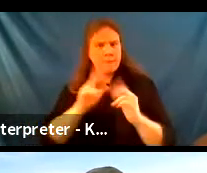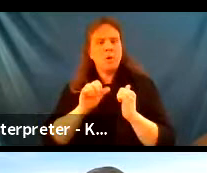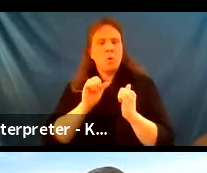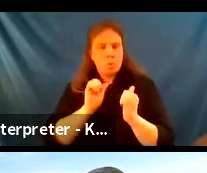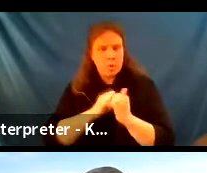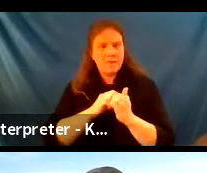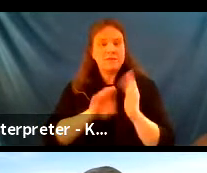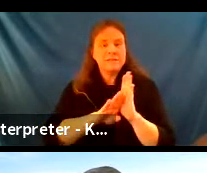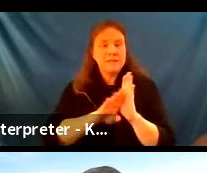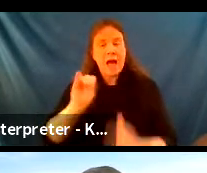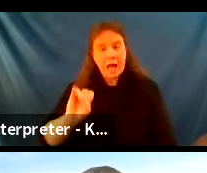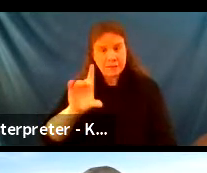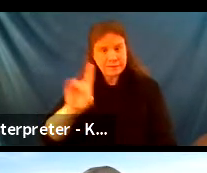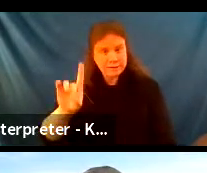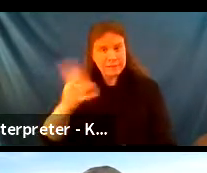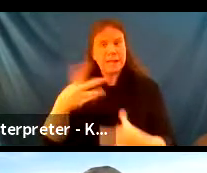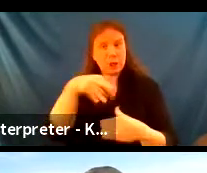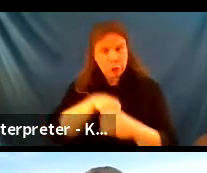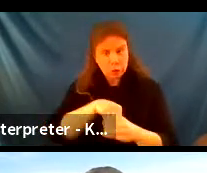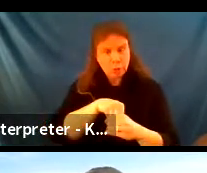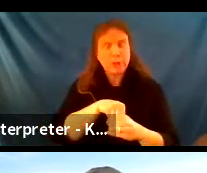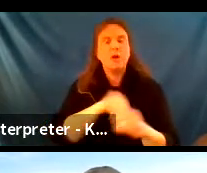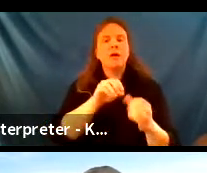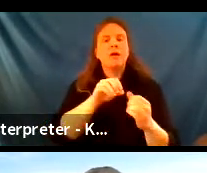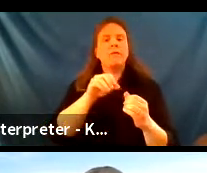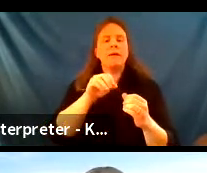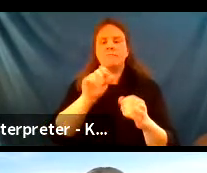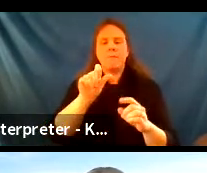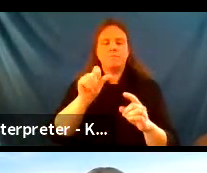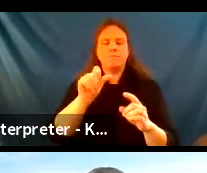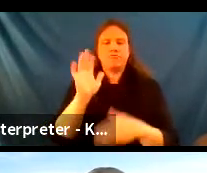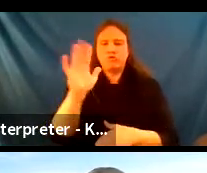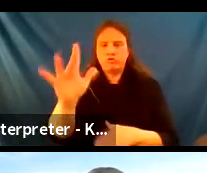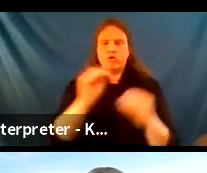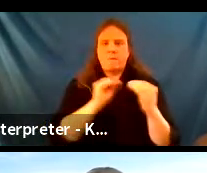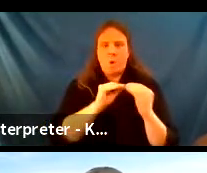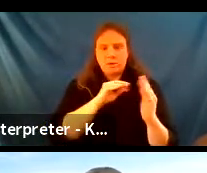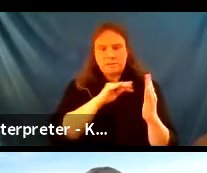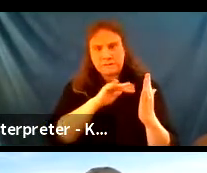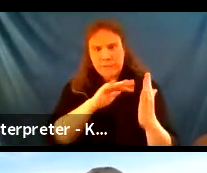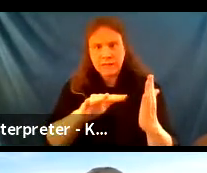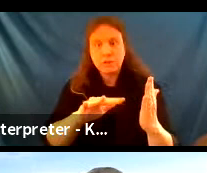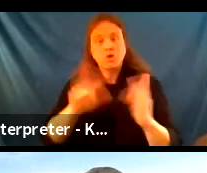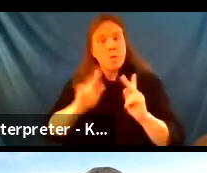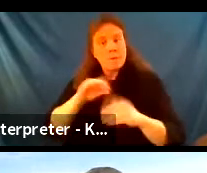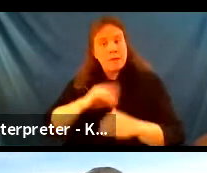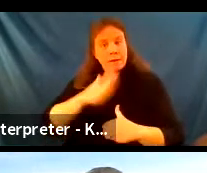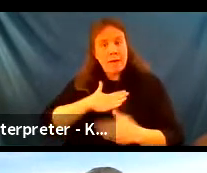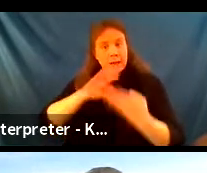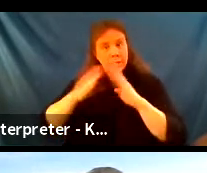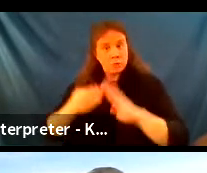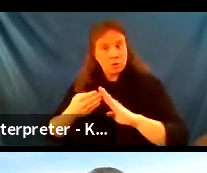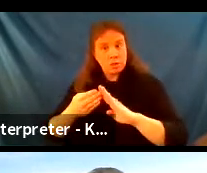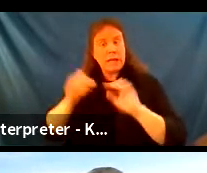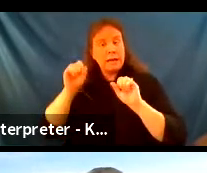and people in my community can know that to decide whether or not they want to wait until those results are known. Is that accurate?